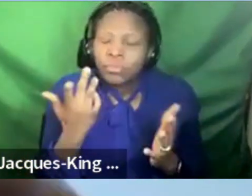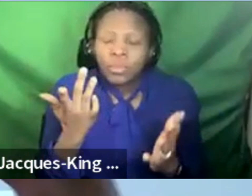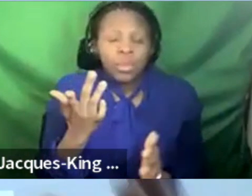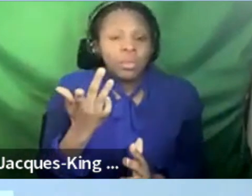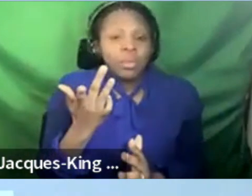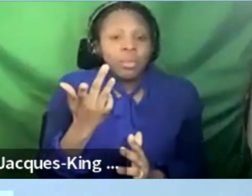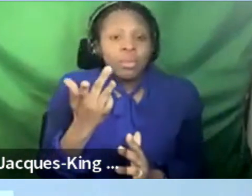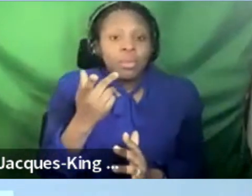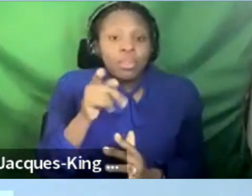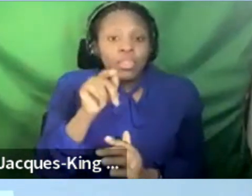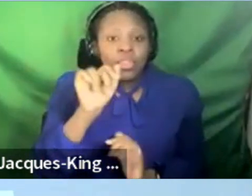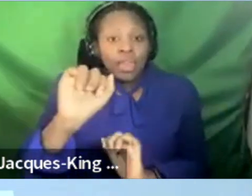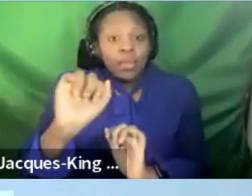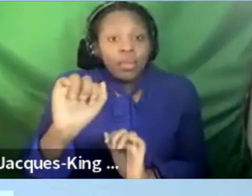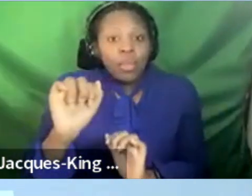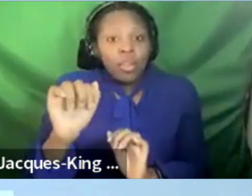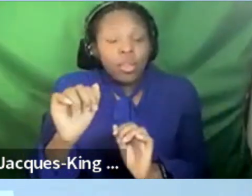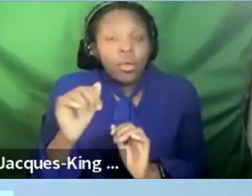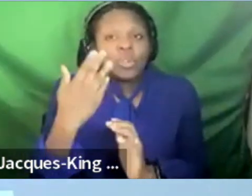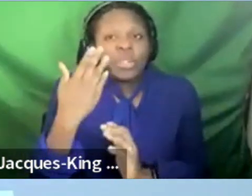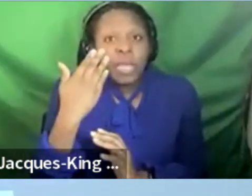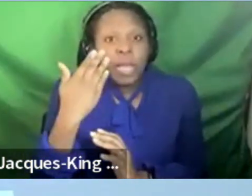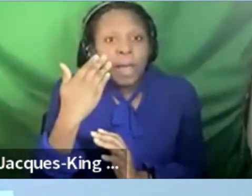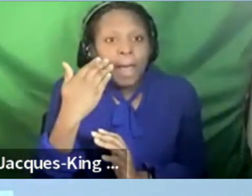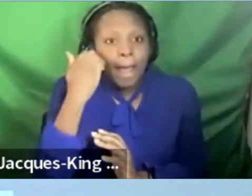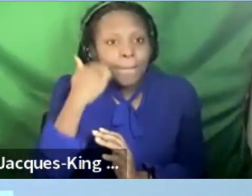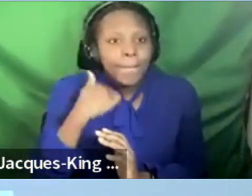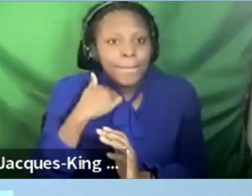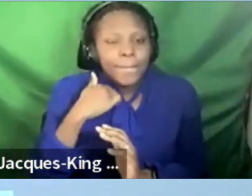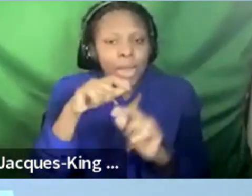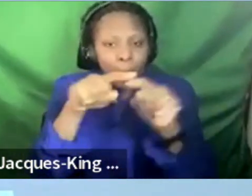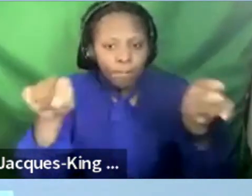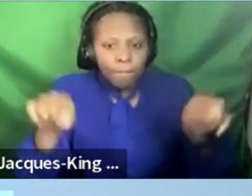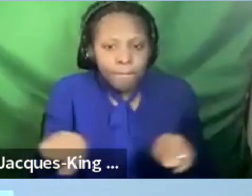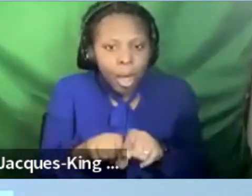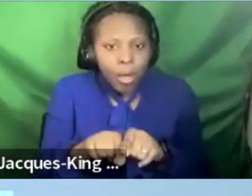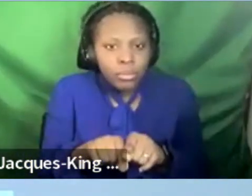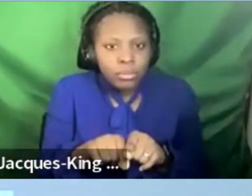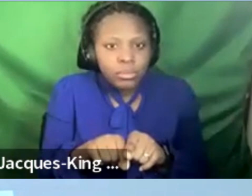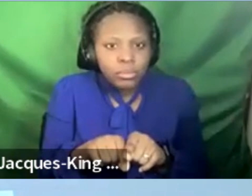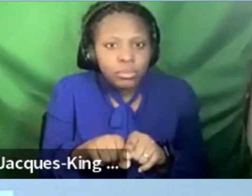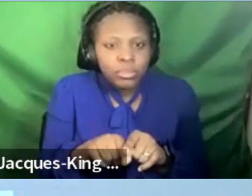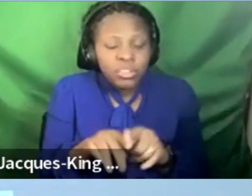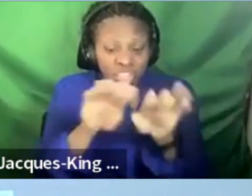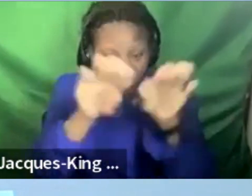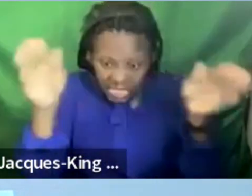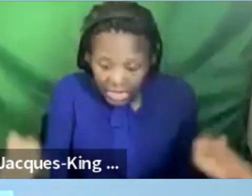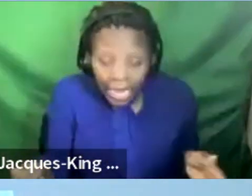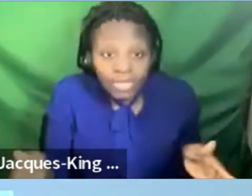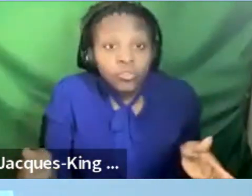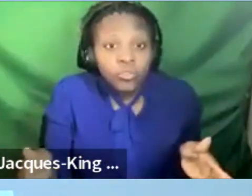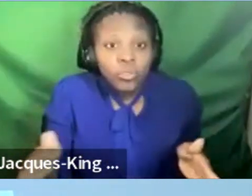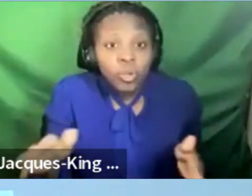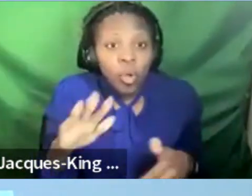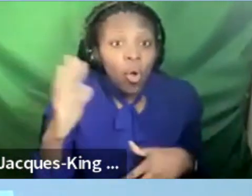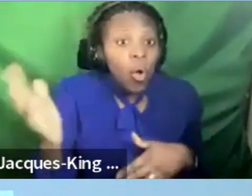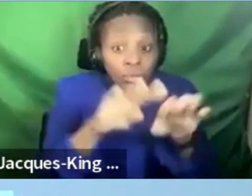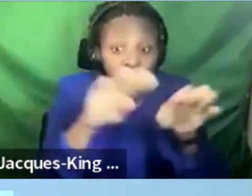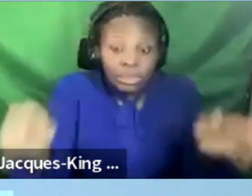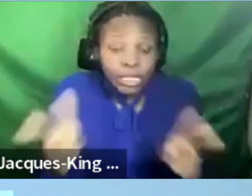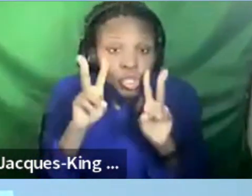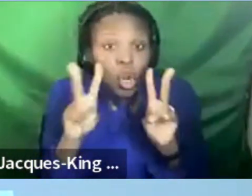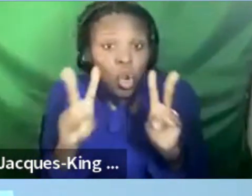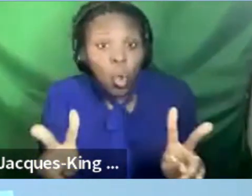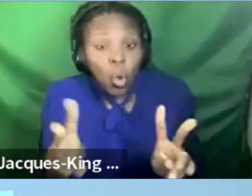just that there's, to them, it was all black box essentially, right? You're just doing it in, there's a stage and all stages look